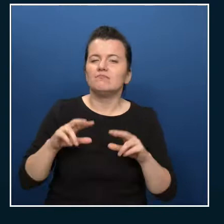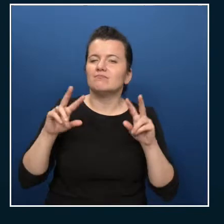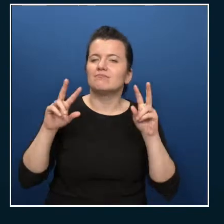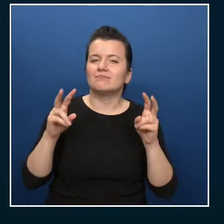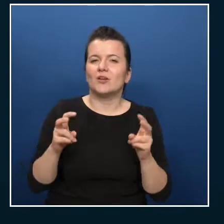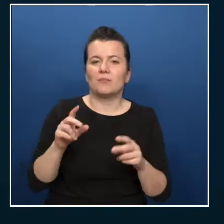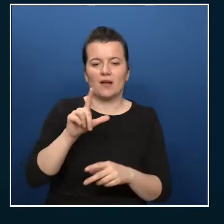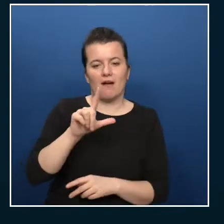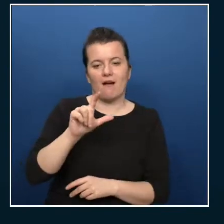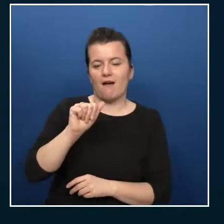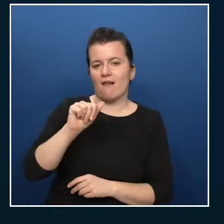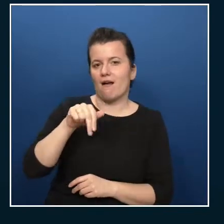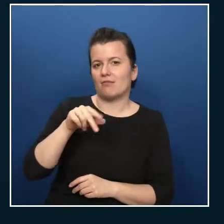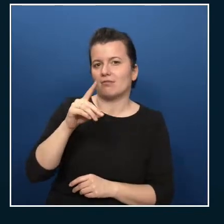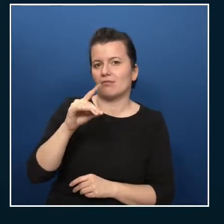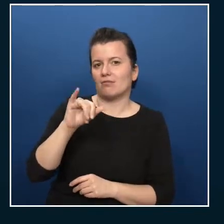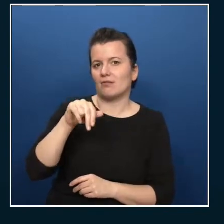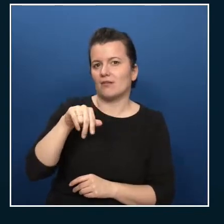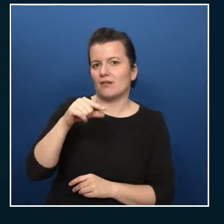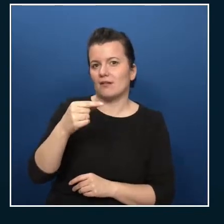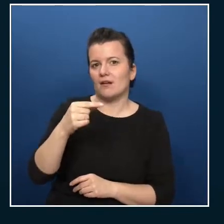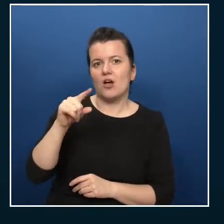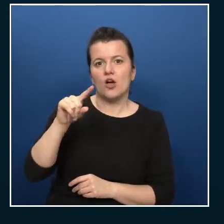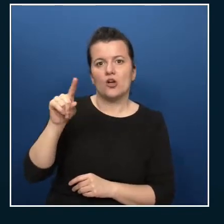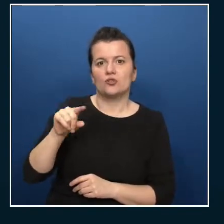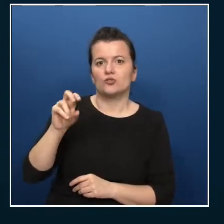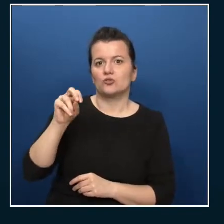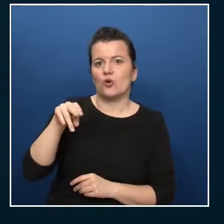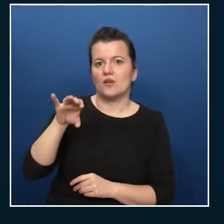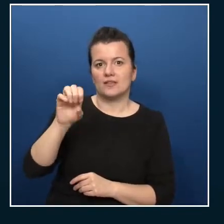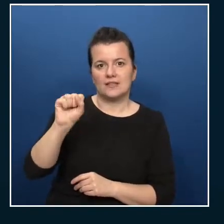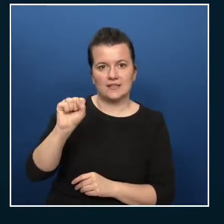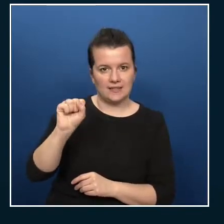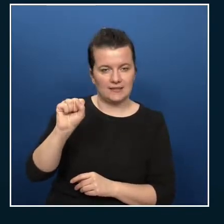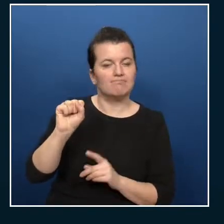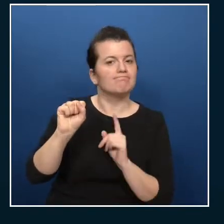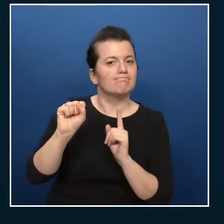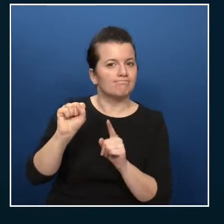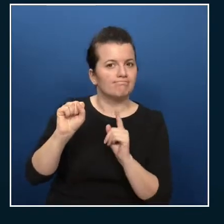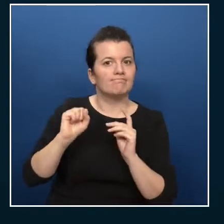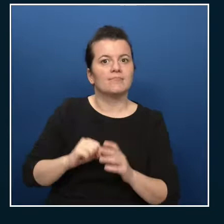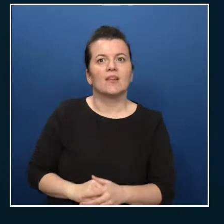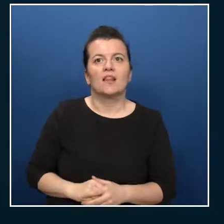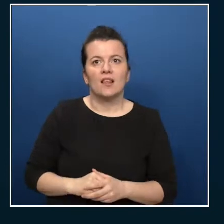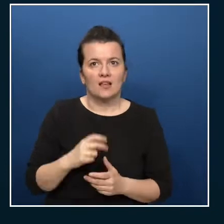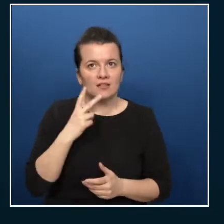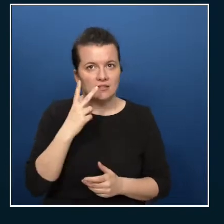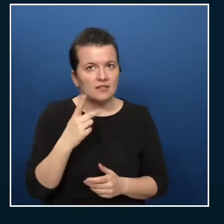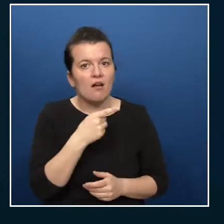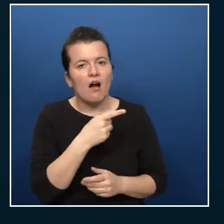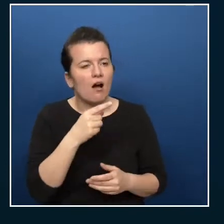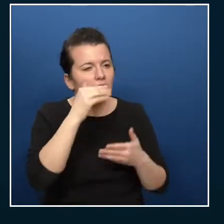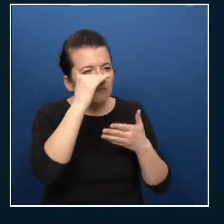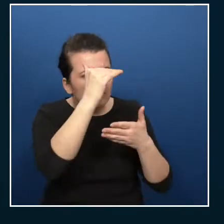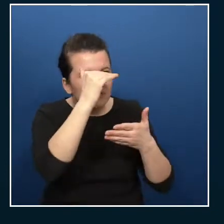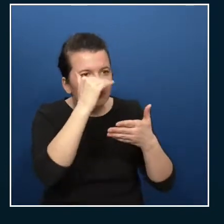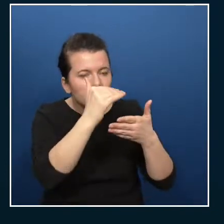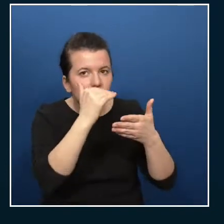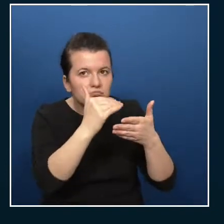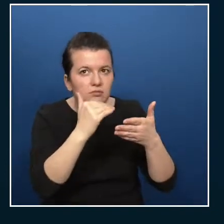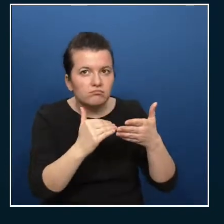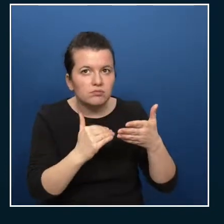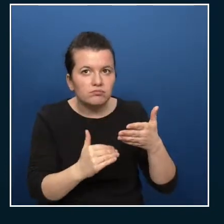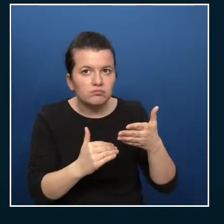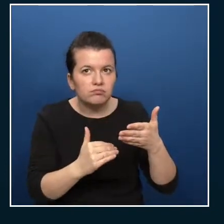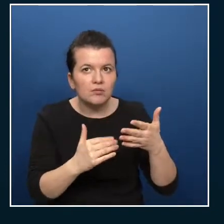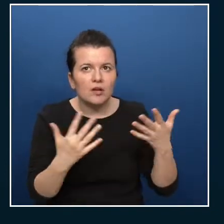it goes down right all the way through the resources, right? So the web app is also in there, the SQL database is in there. So where does the landing